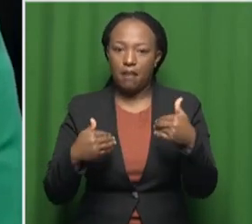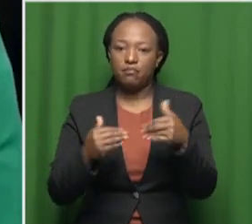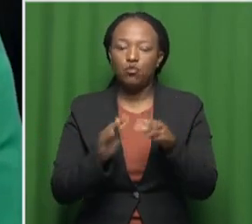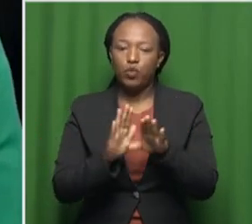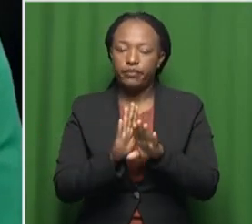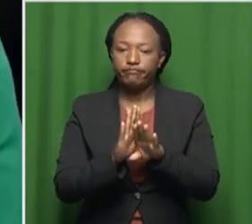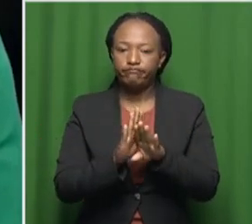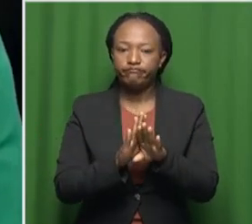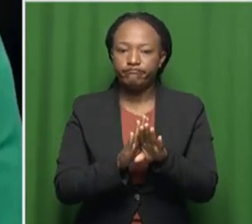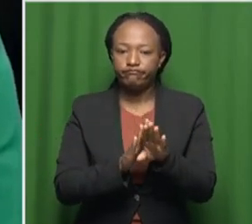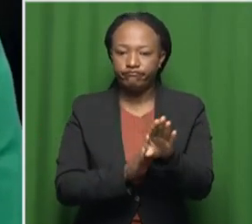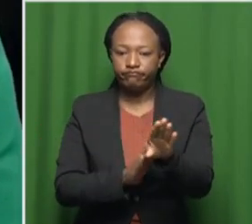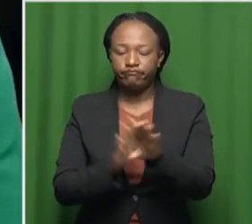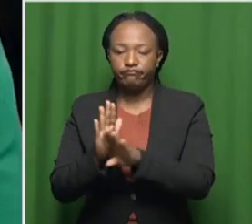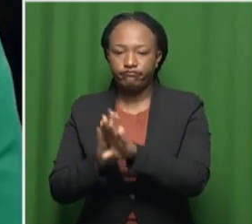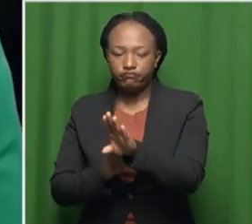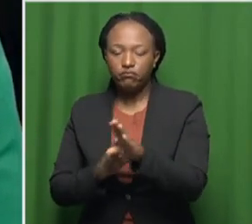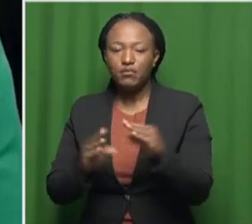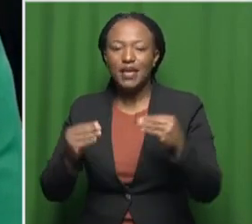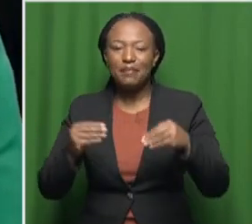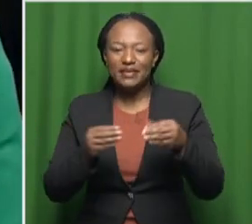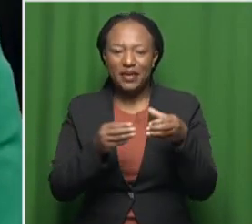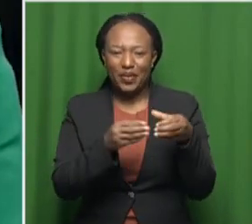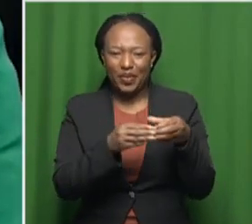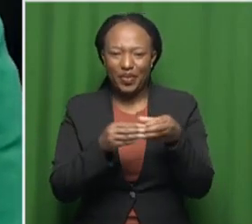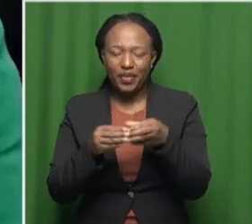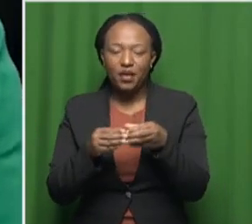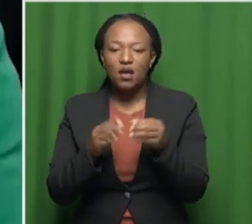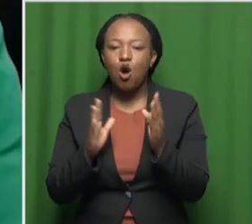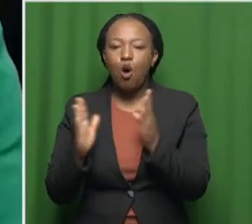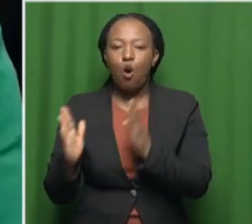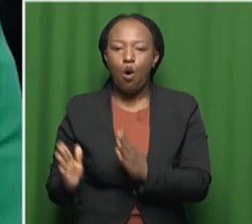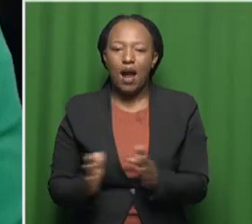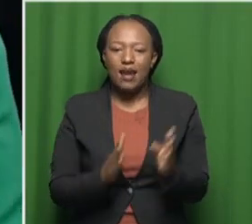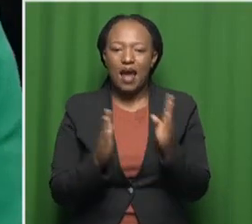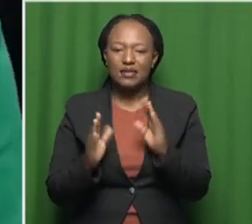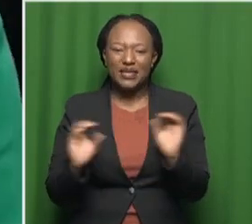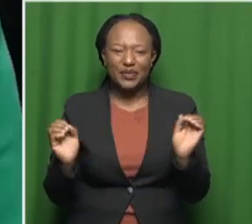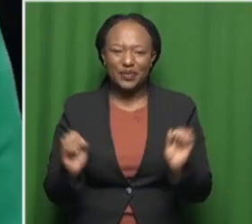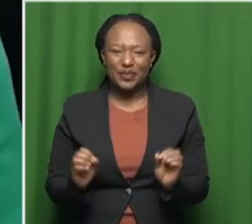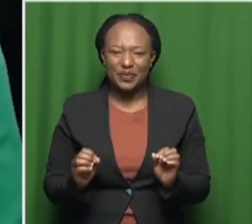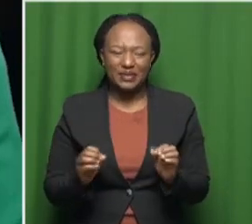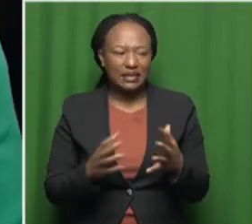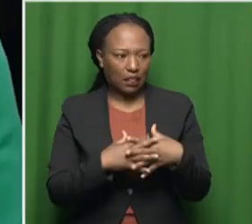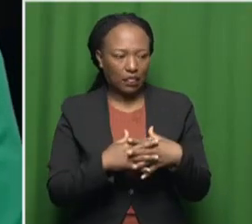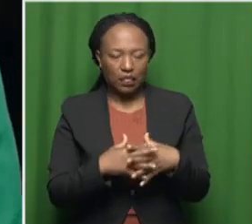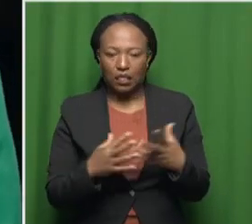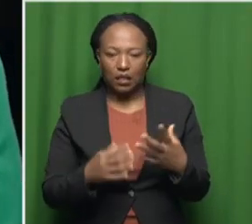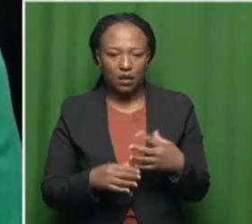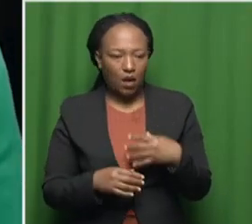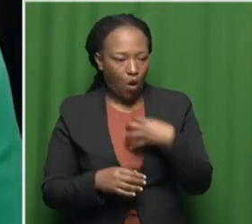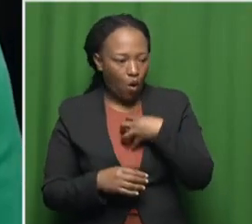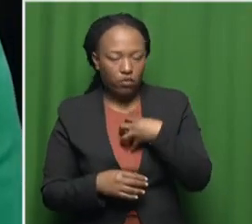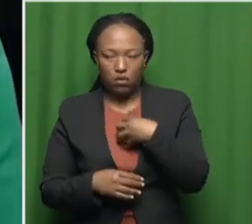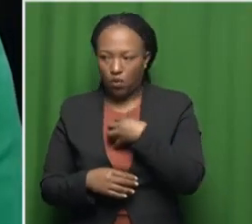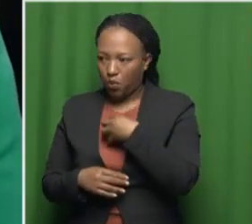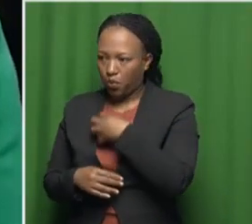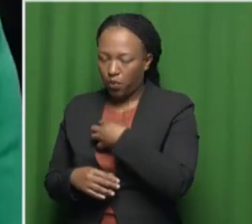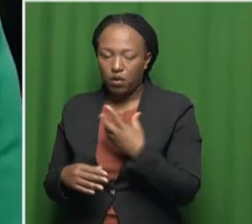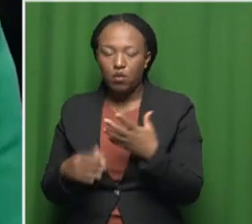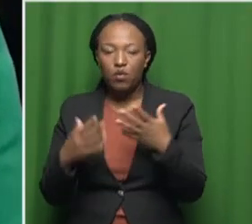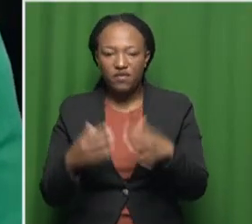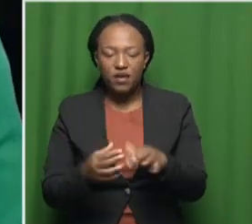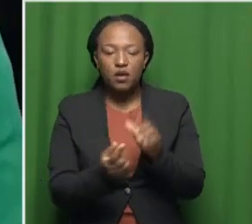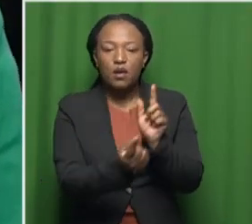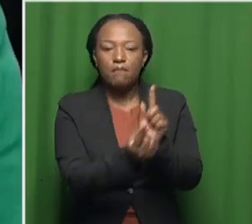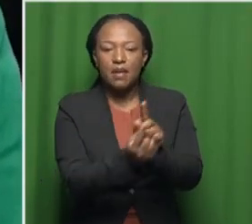One other challenge that we have, small businesses are not really organized to find different segments. It doesn't assist, and we've raised this with those that we met with in